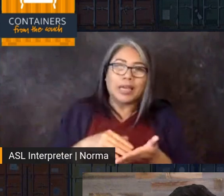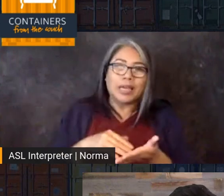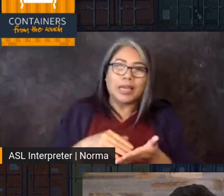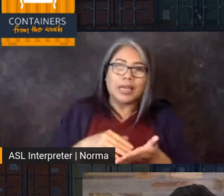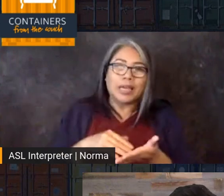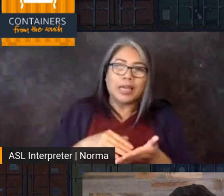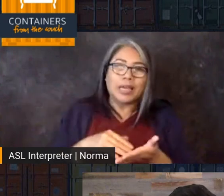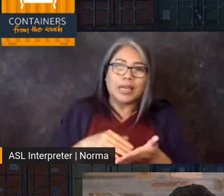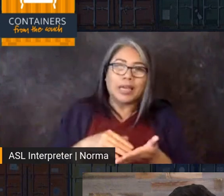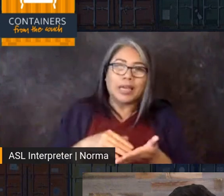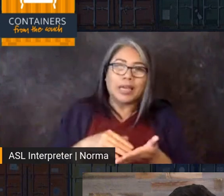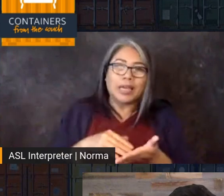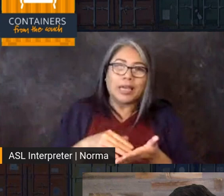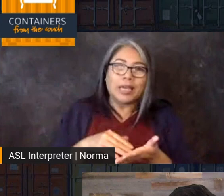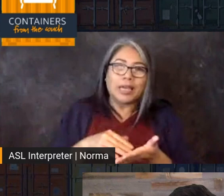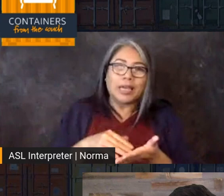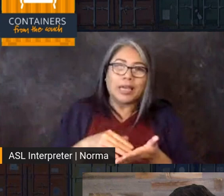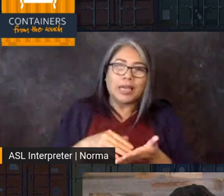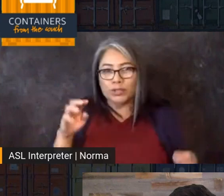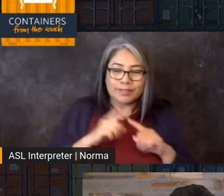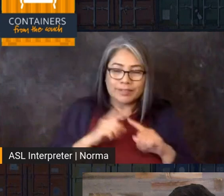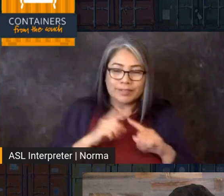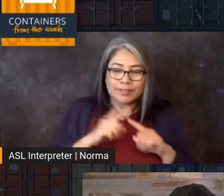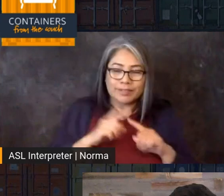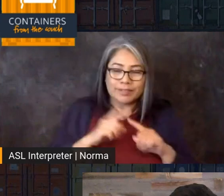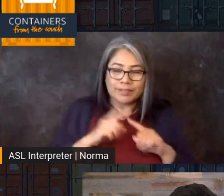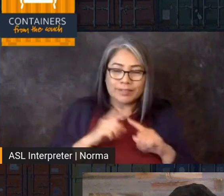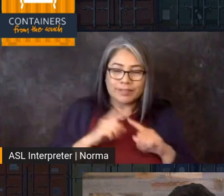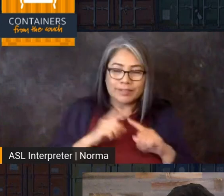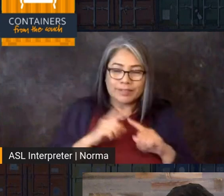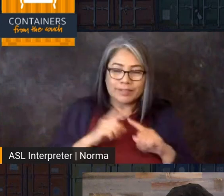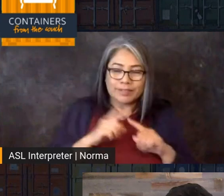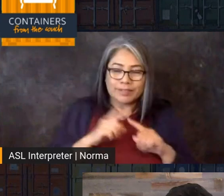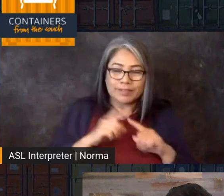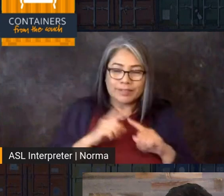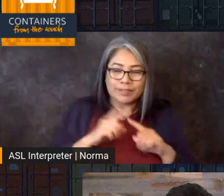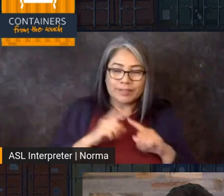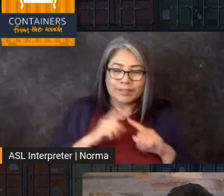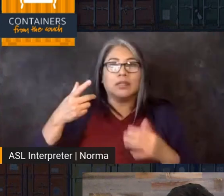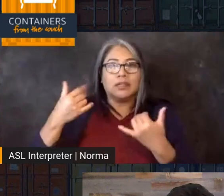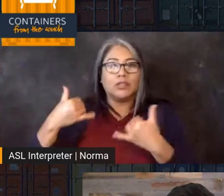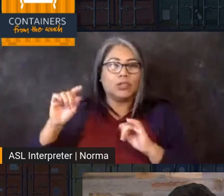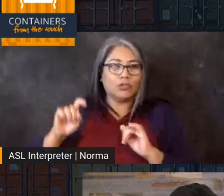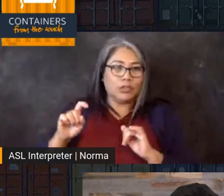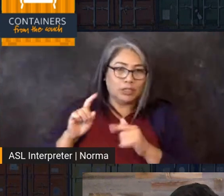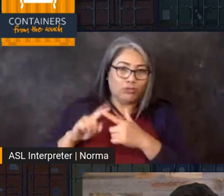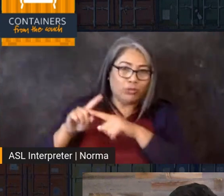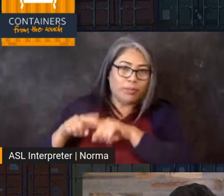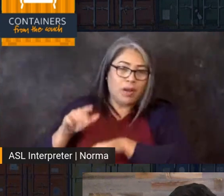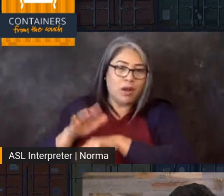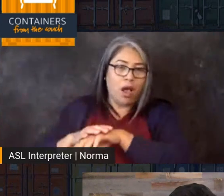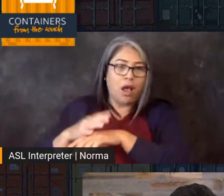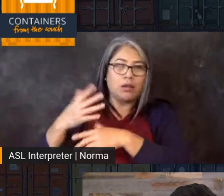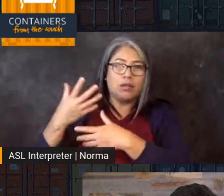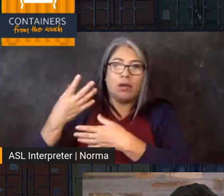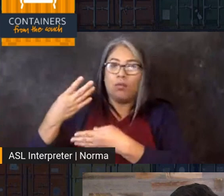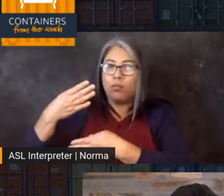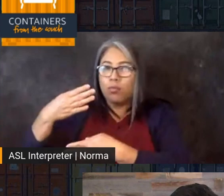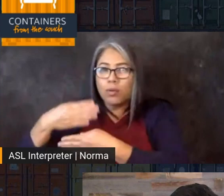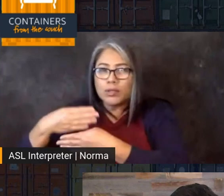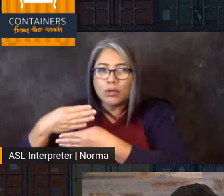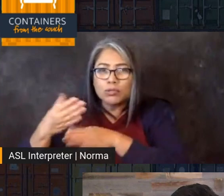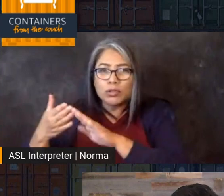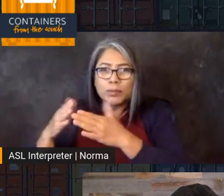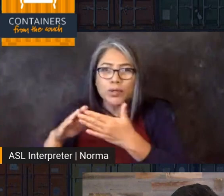EKS distro, you still need to depend on the open source community. It does not have any of these bundled components available out there. But this EKS distro is